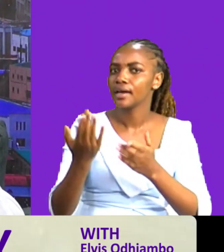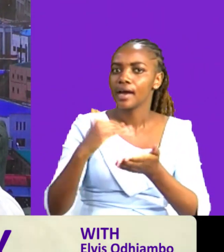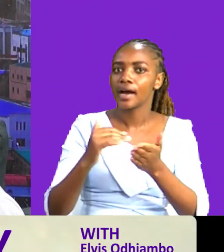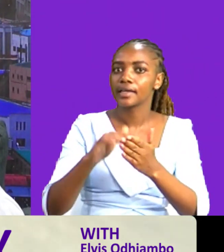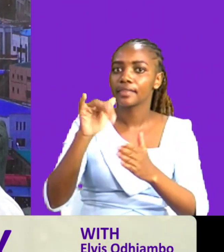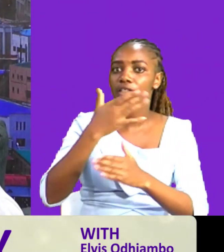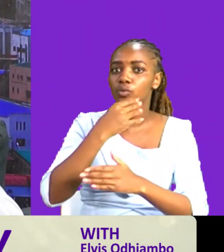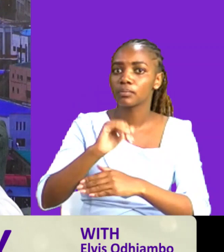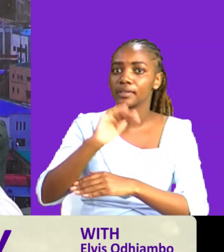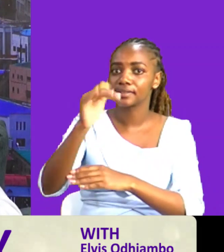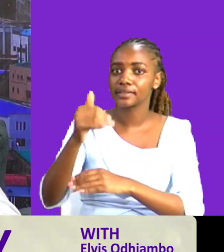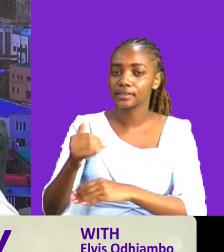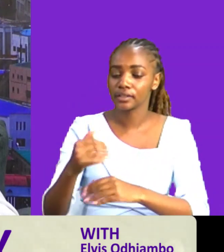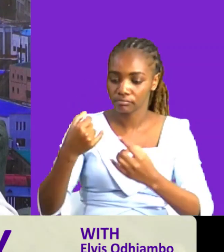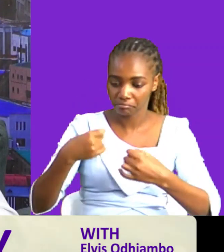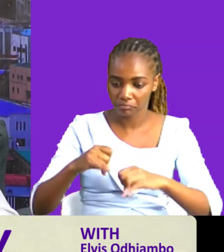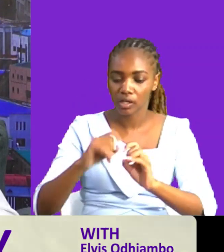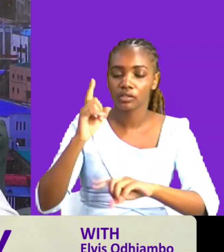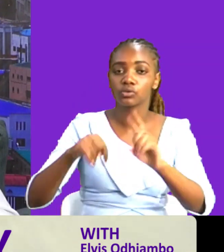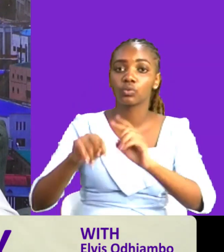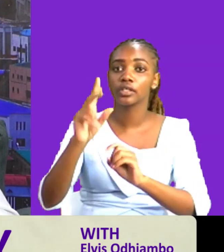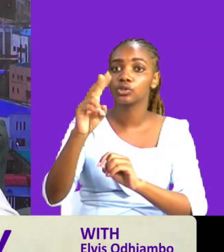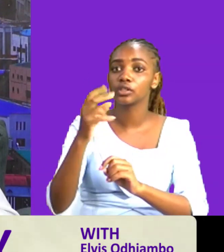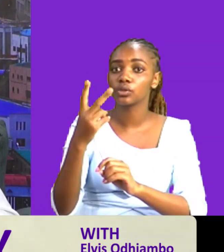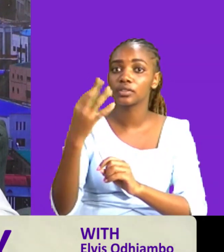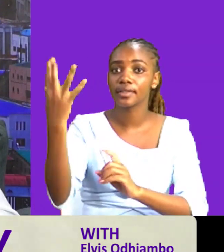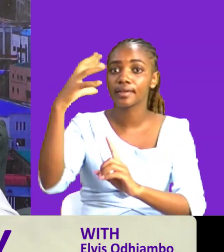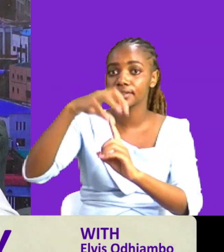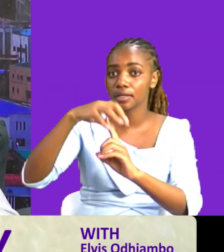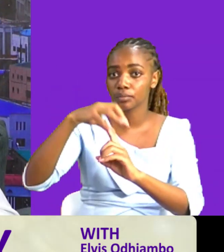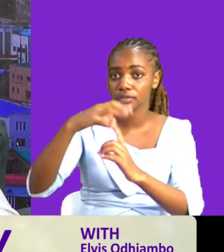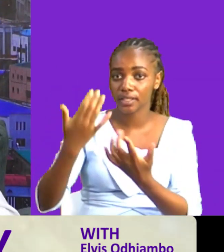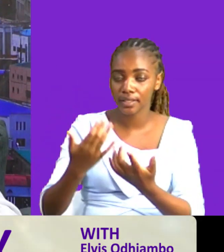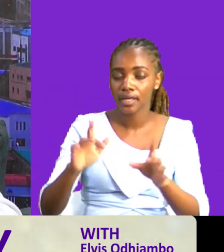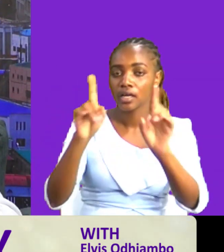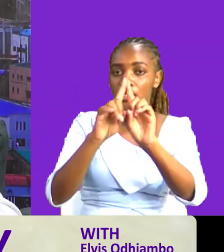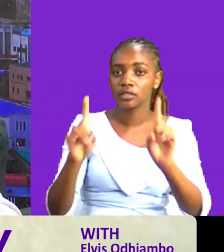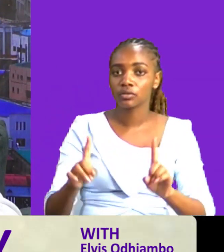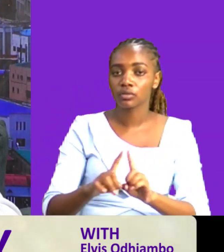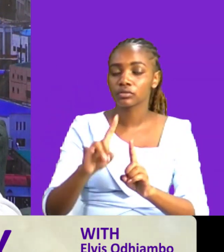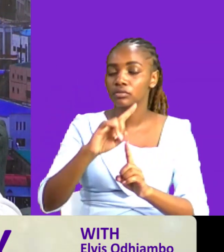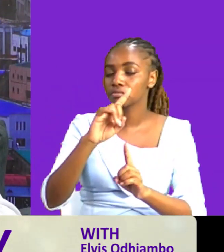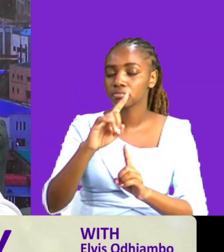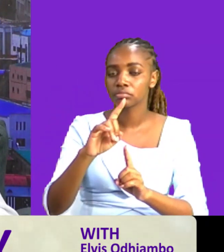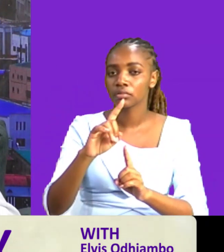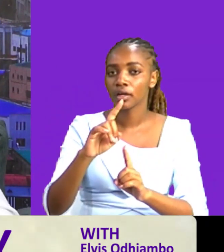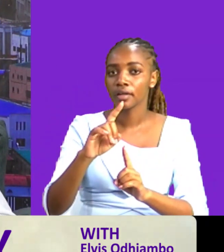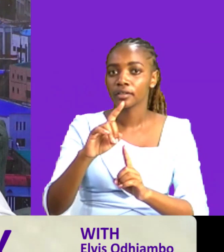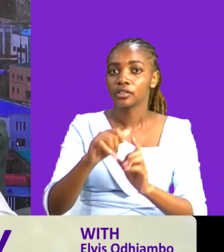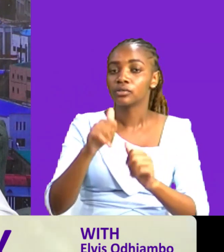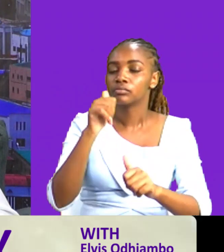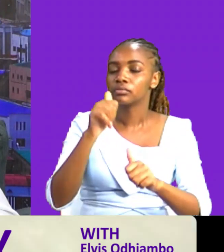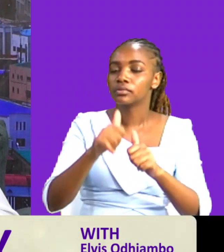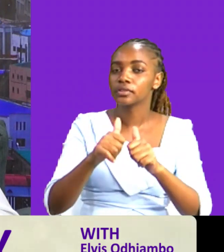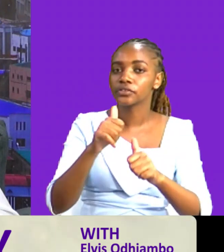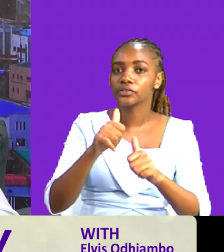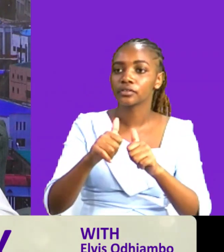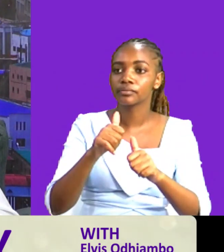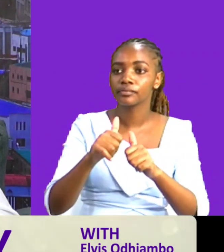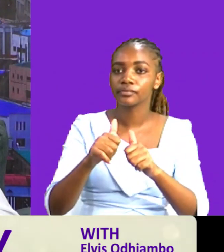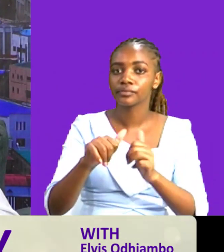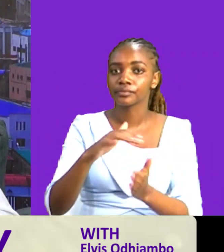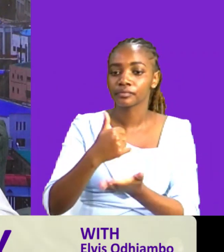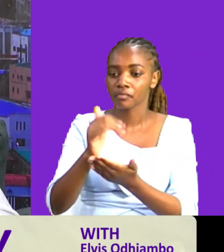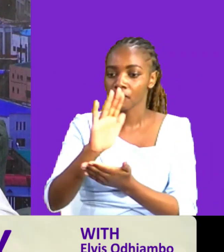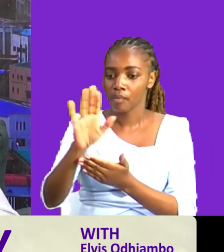Manchester City claiming the 2023 Champions League feat that that also secured the treble for